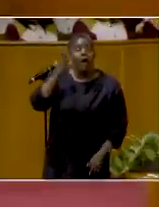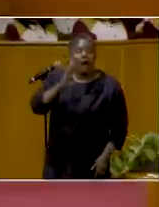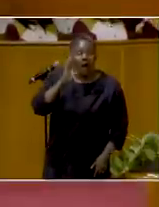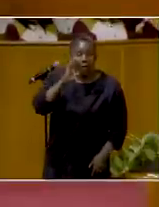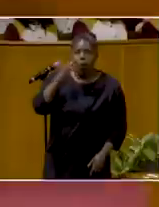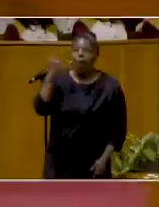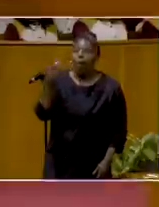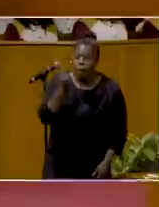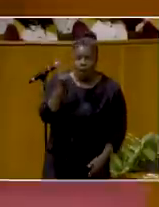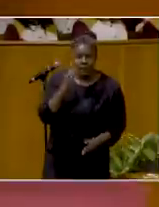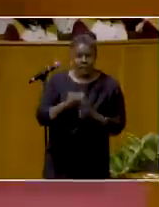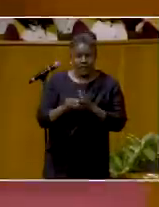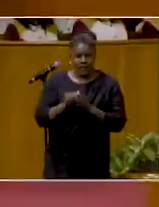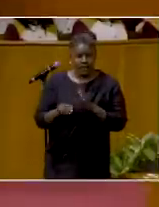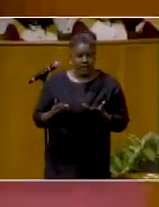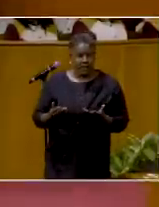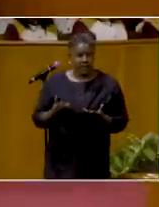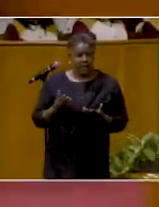fixes it.